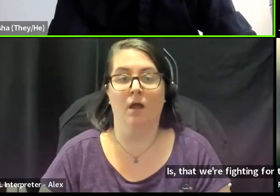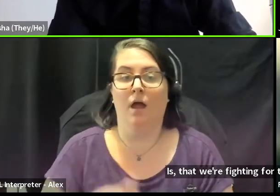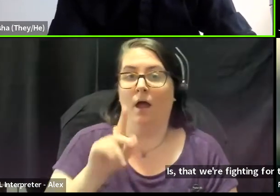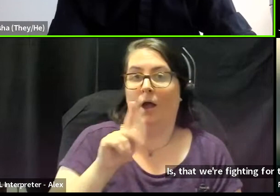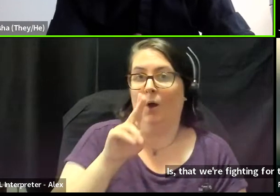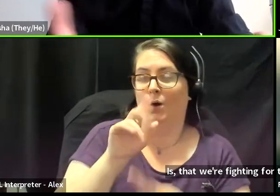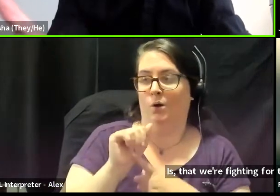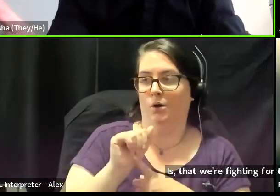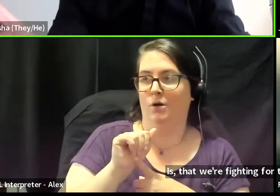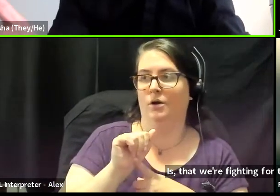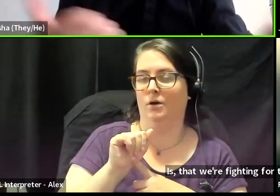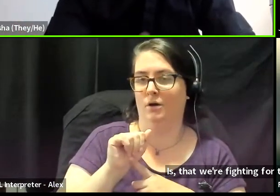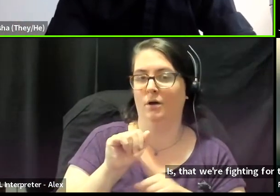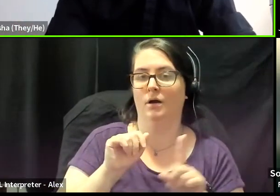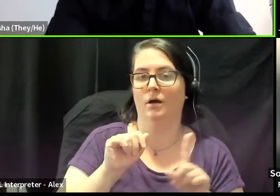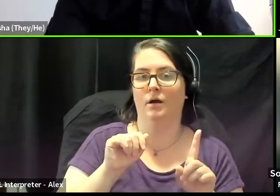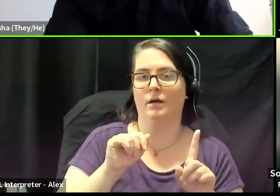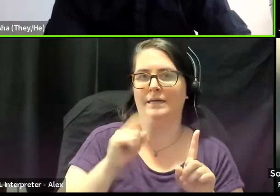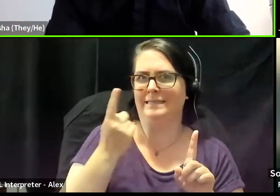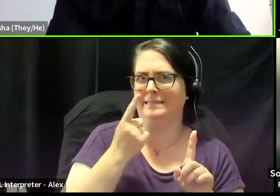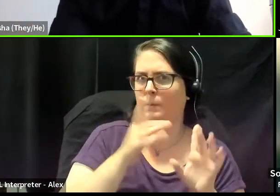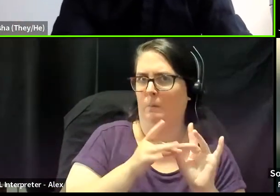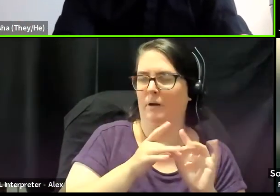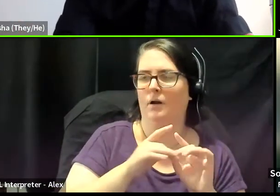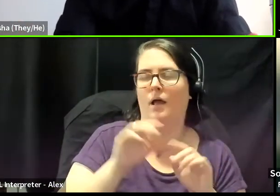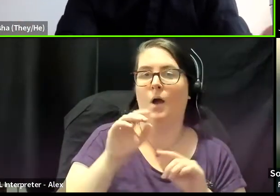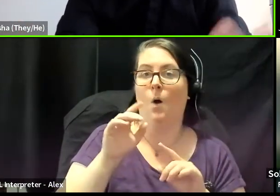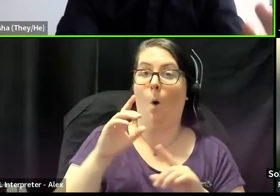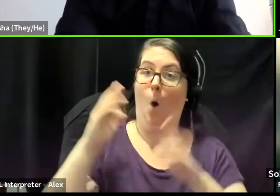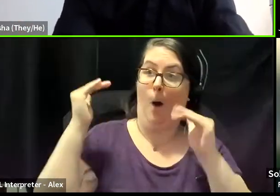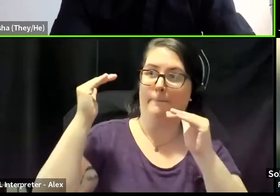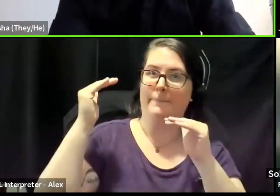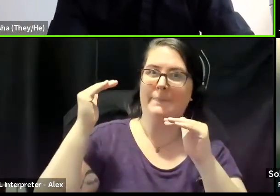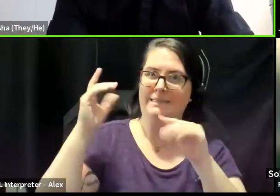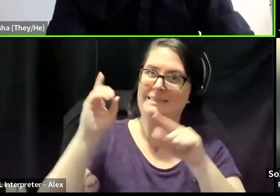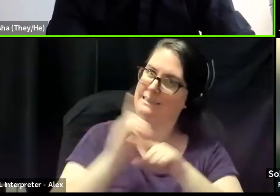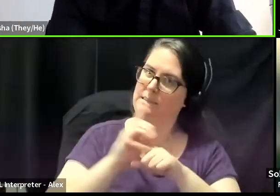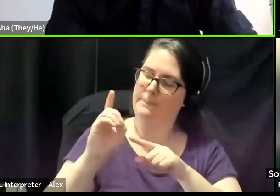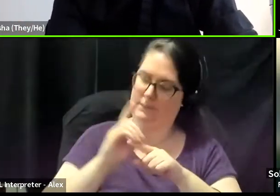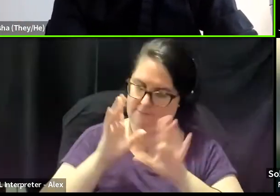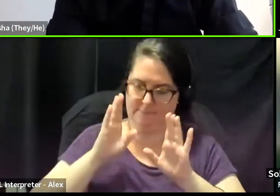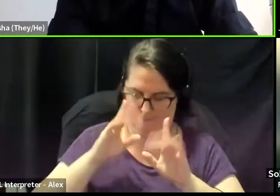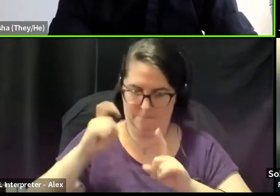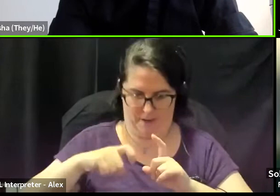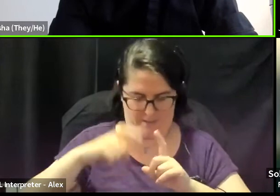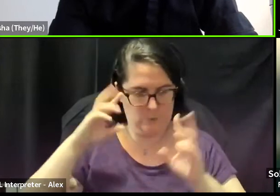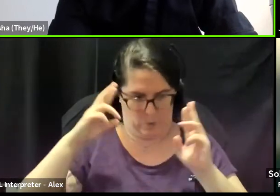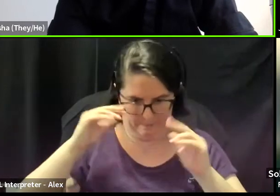says, hope is a discipline, right? Ryan, your thoughts on that?